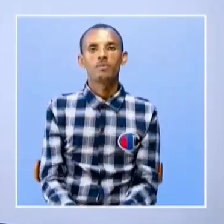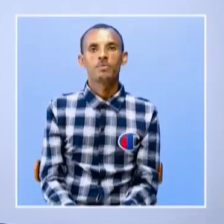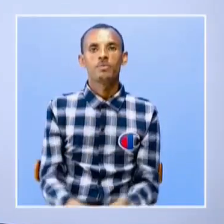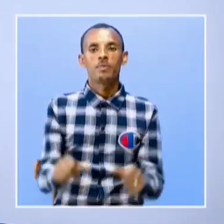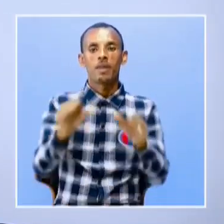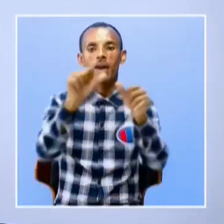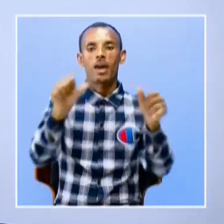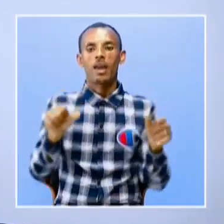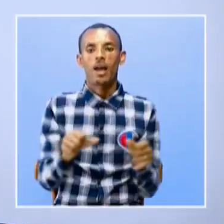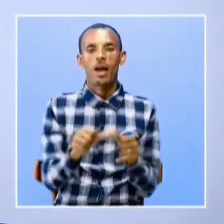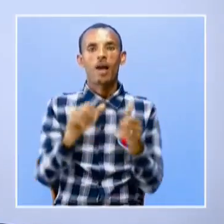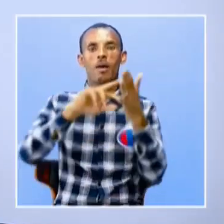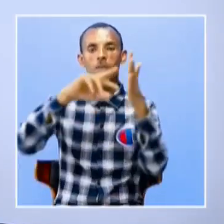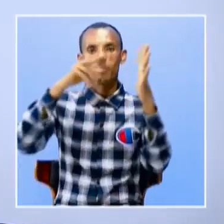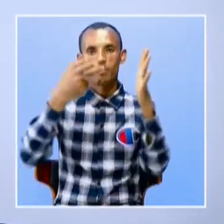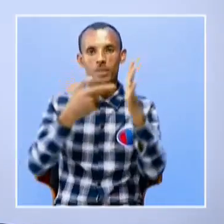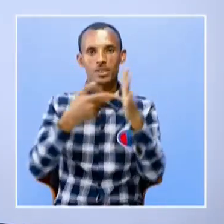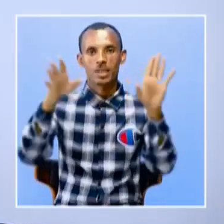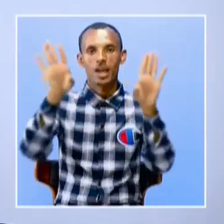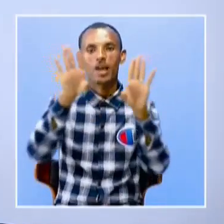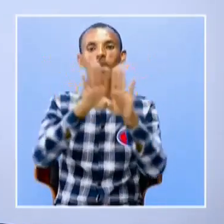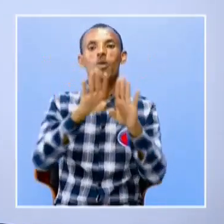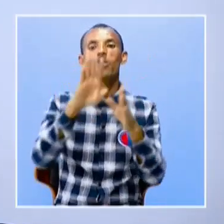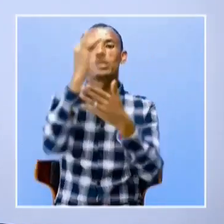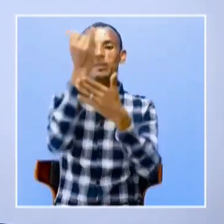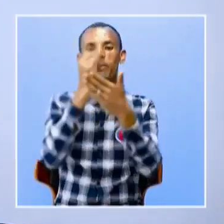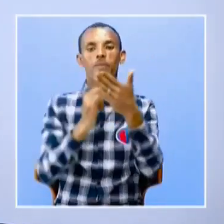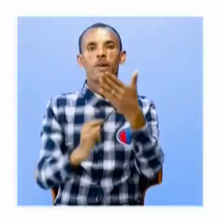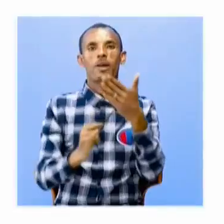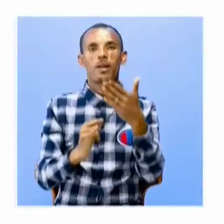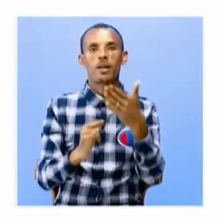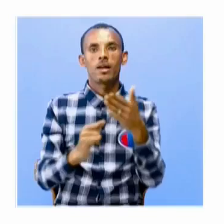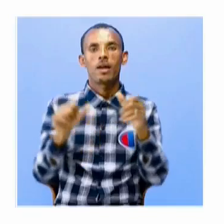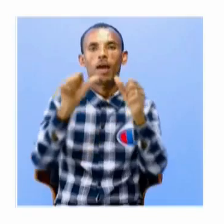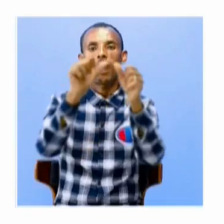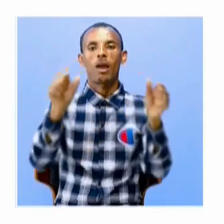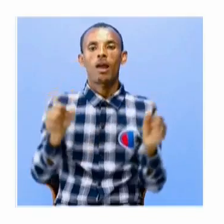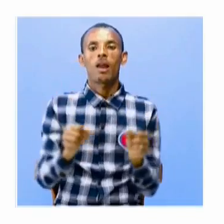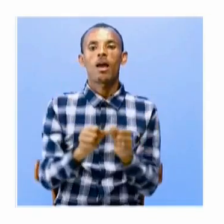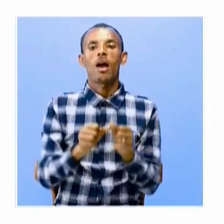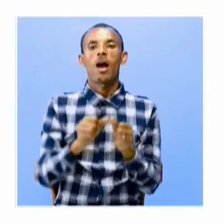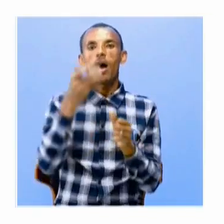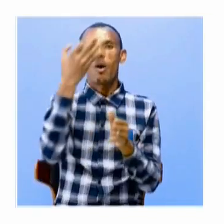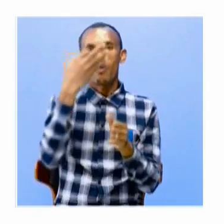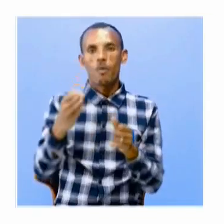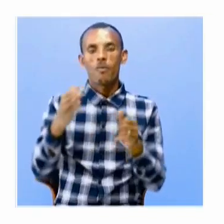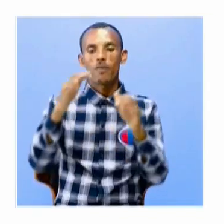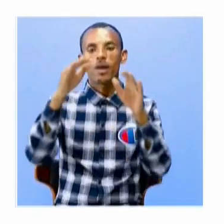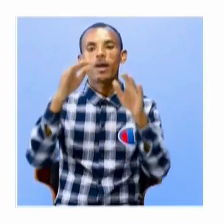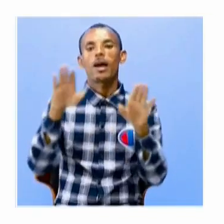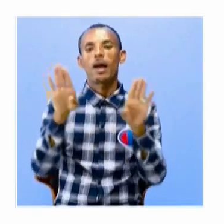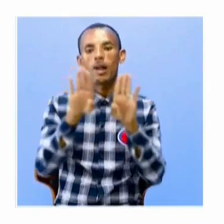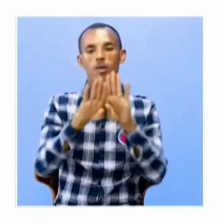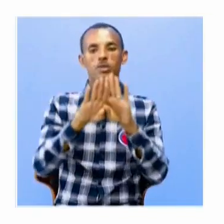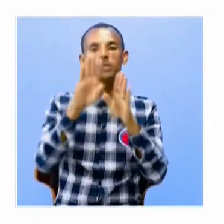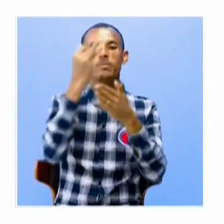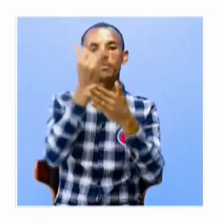Area of a closed figure. Area of a closed